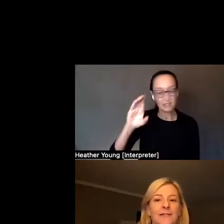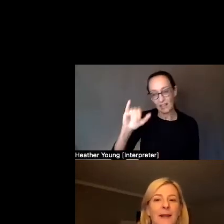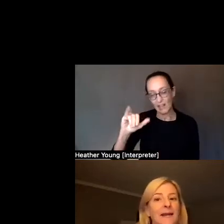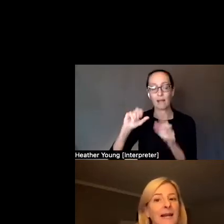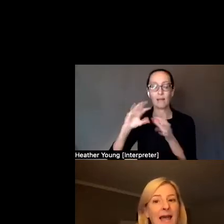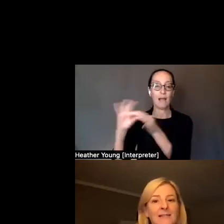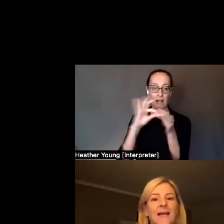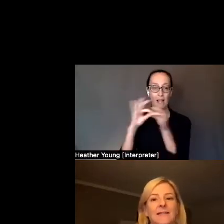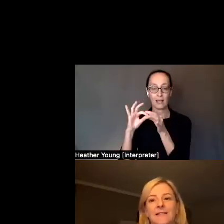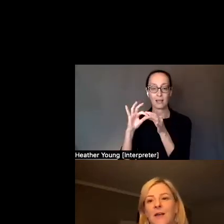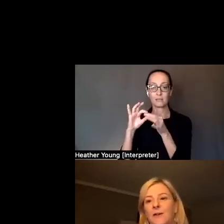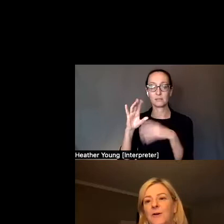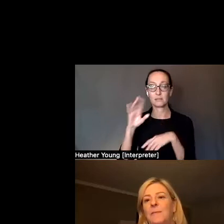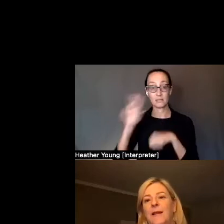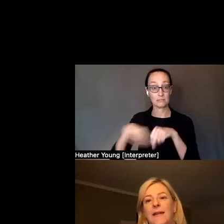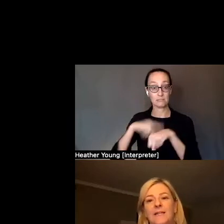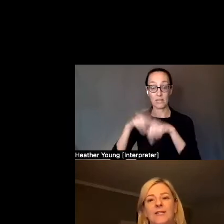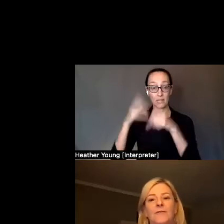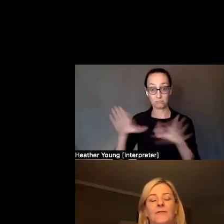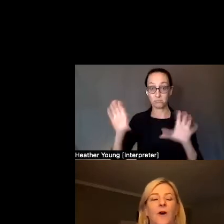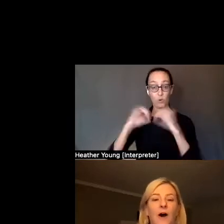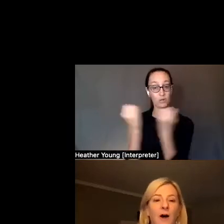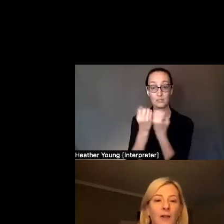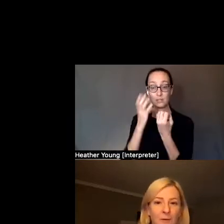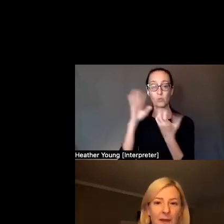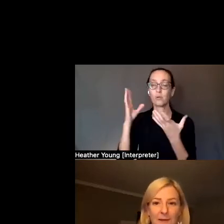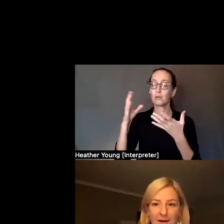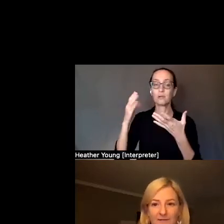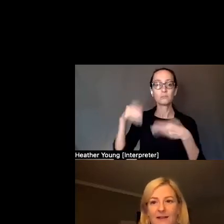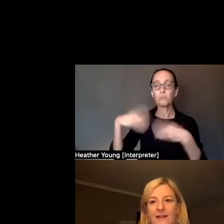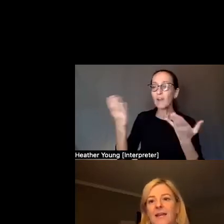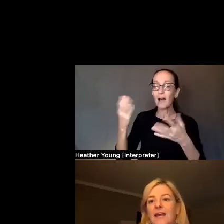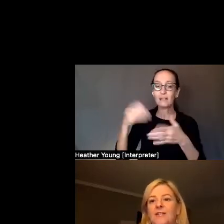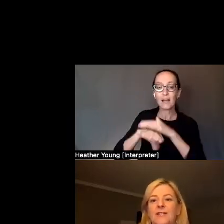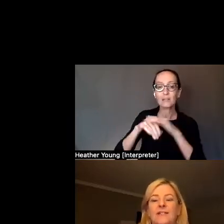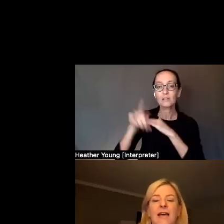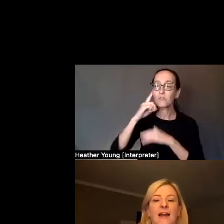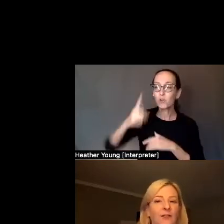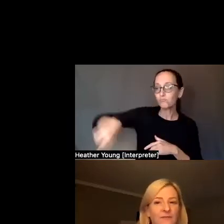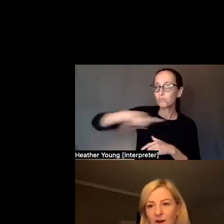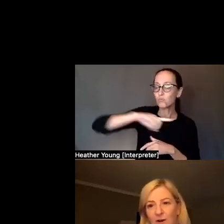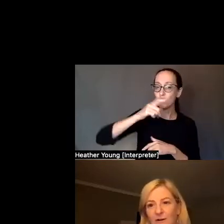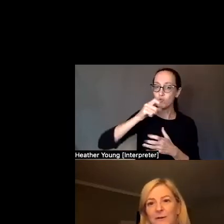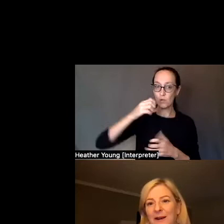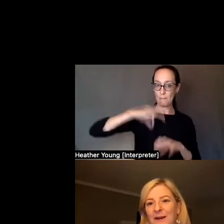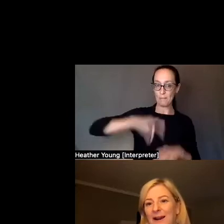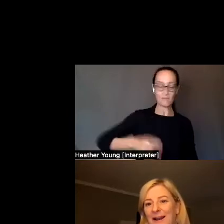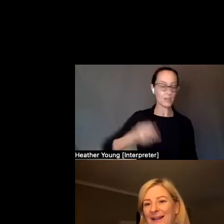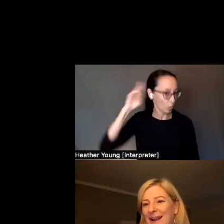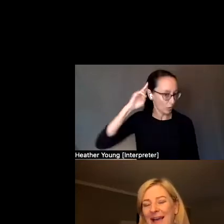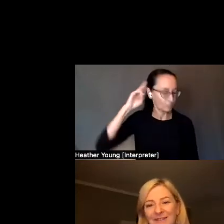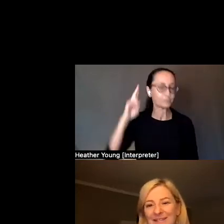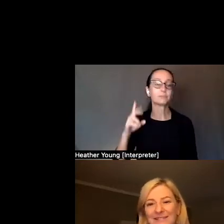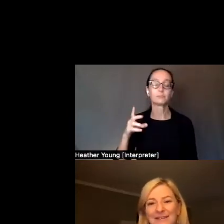to expanding access to cochlear implantation for all who may benefit. She's had a very long career